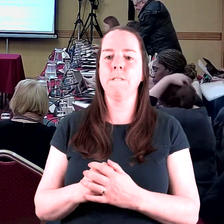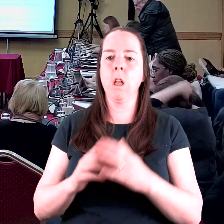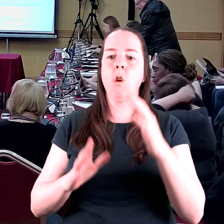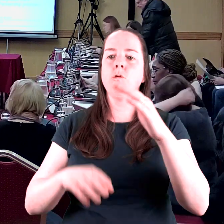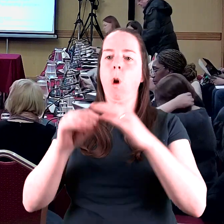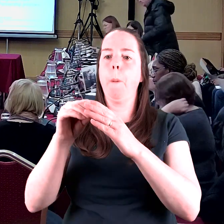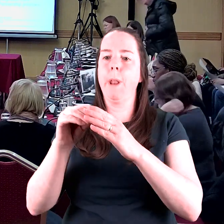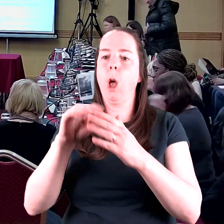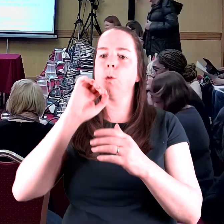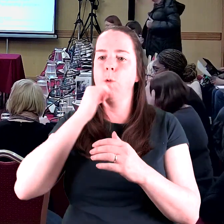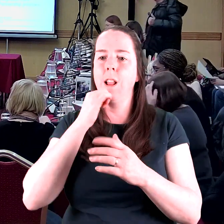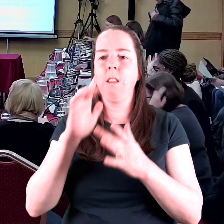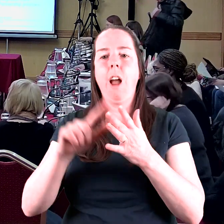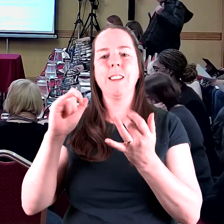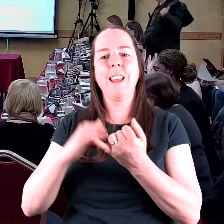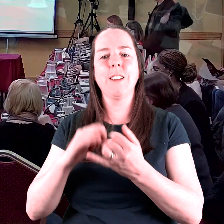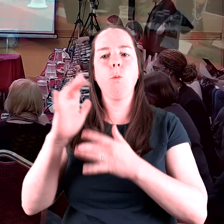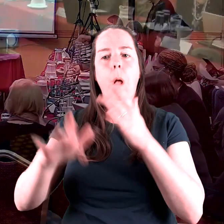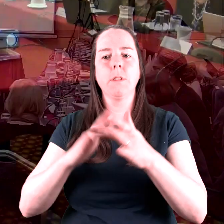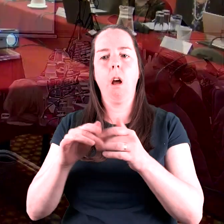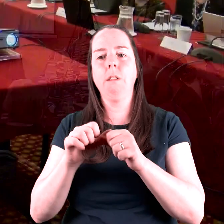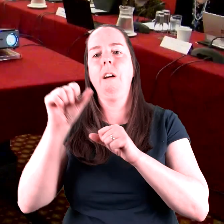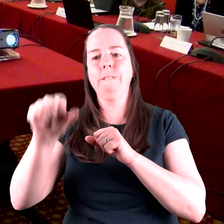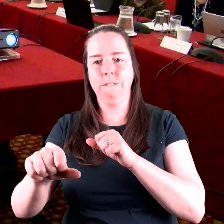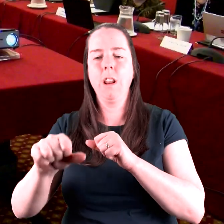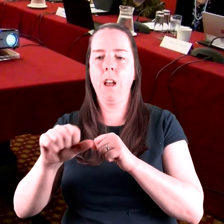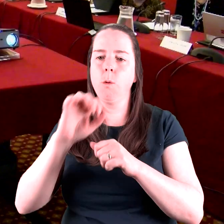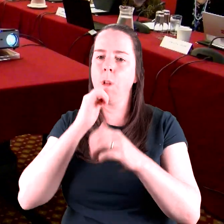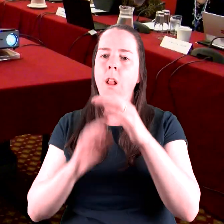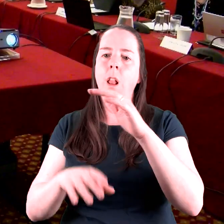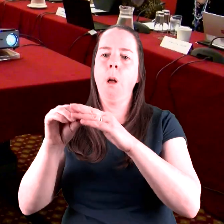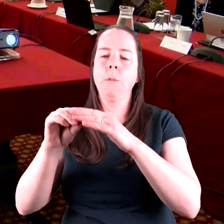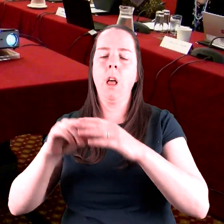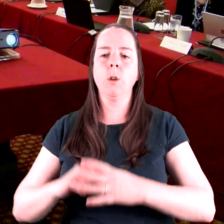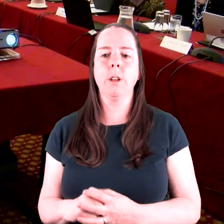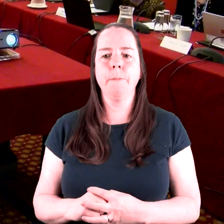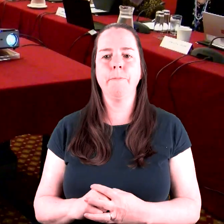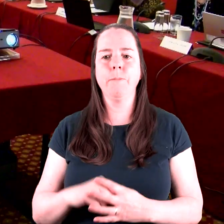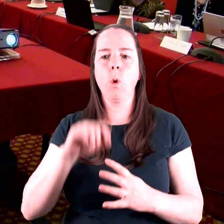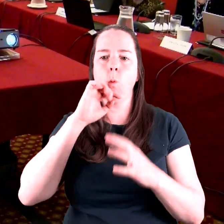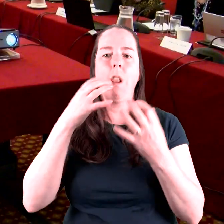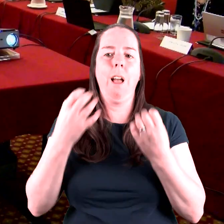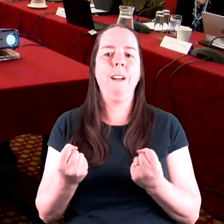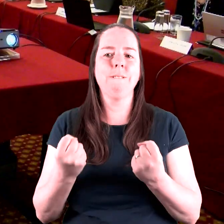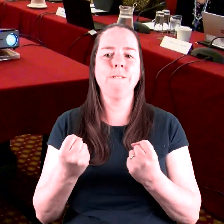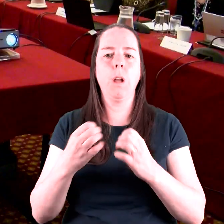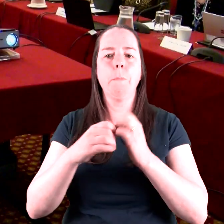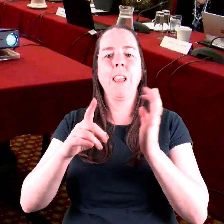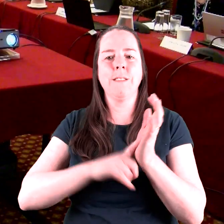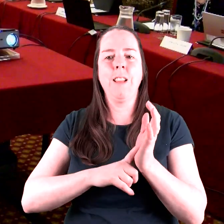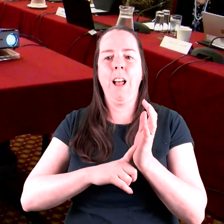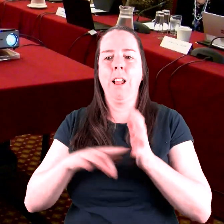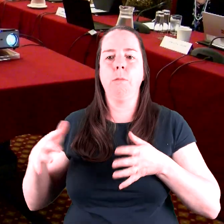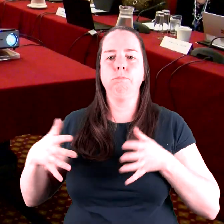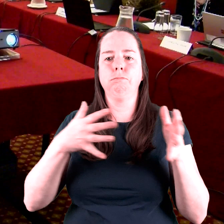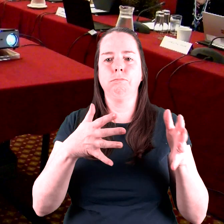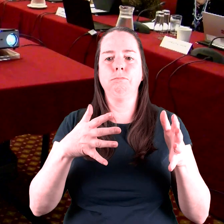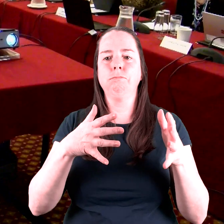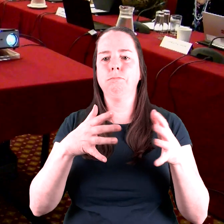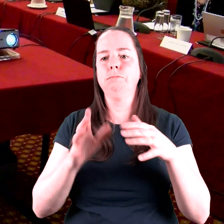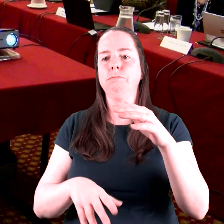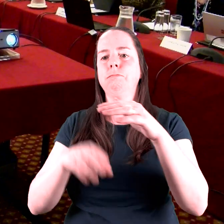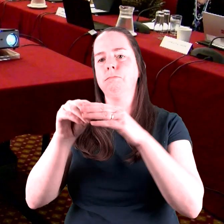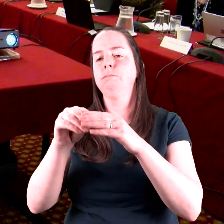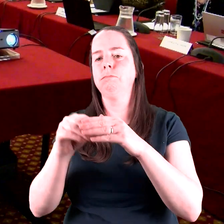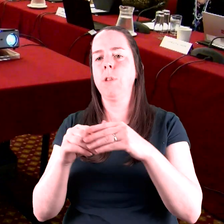The recording will be uploaded onto the ICS website after the meeting. There will be a version with British Sign Language that will